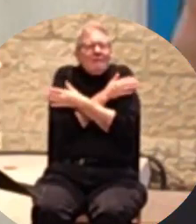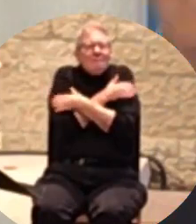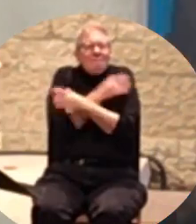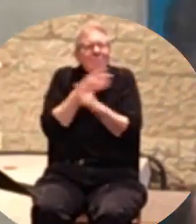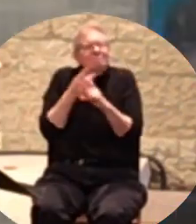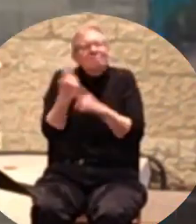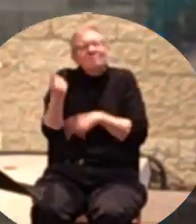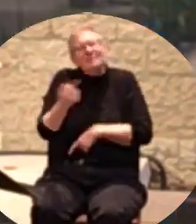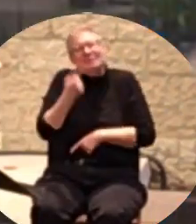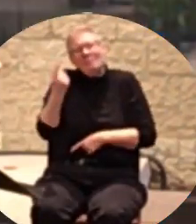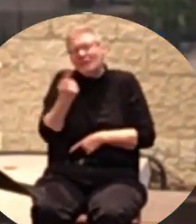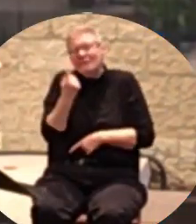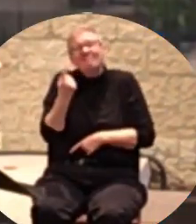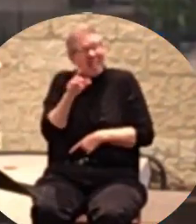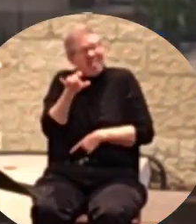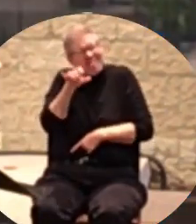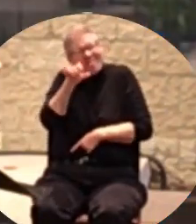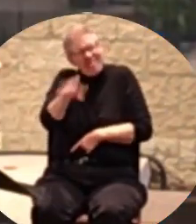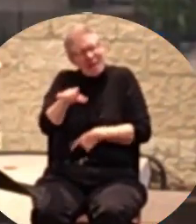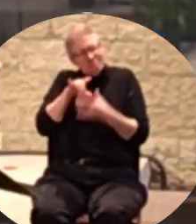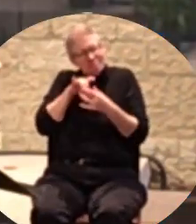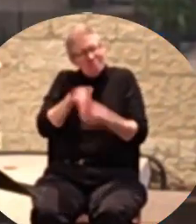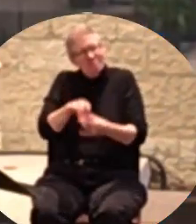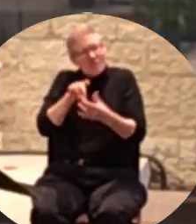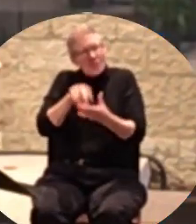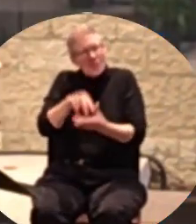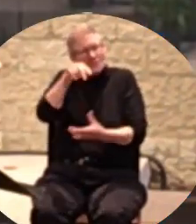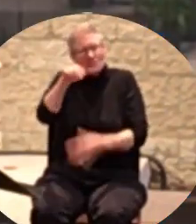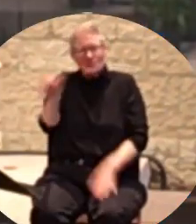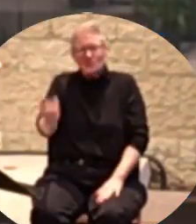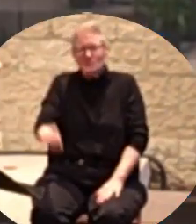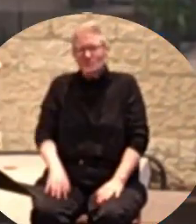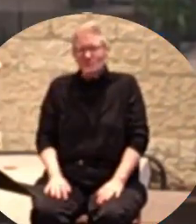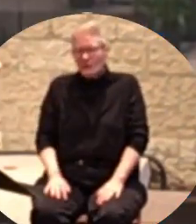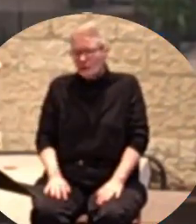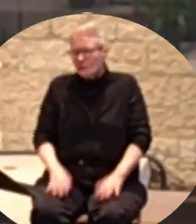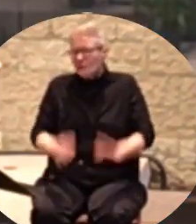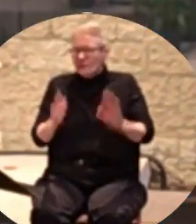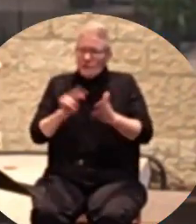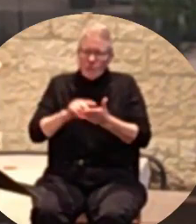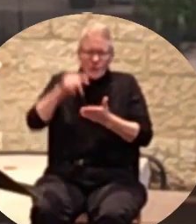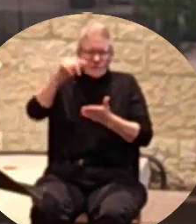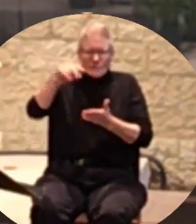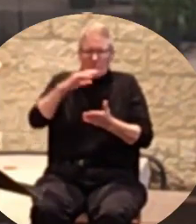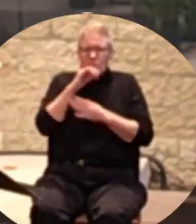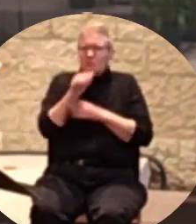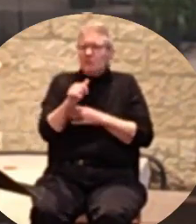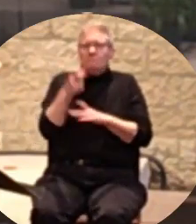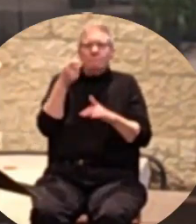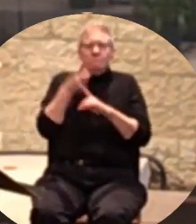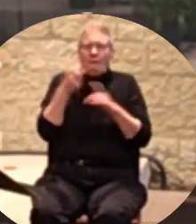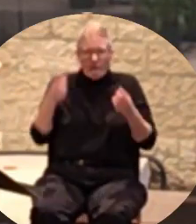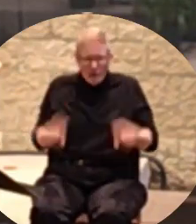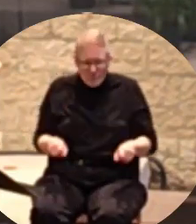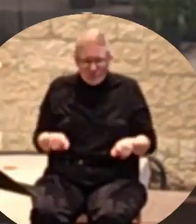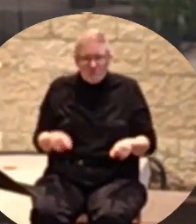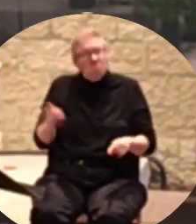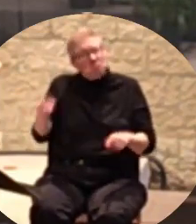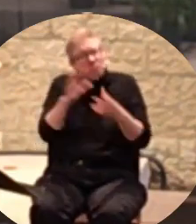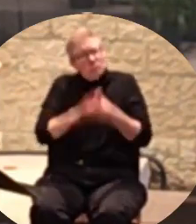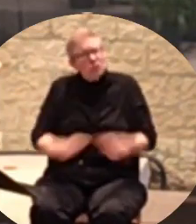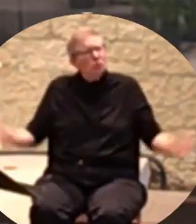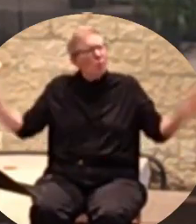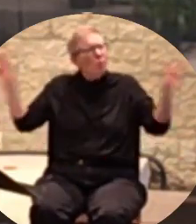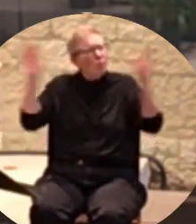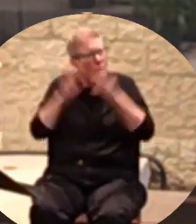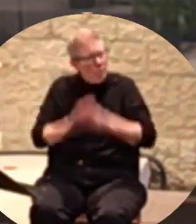truly about resurrection as well. Well, resurrection obviously just did not happen. resurrection, there's a story. The